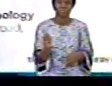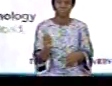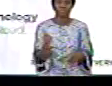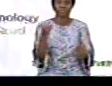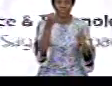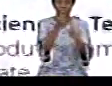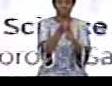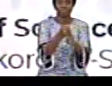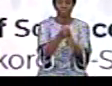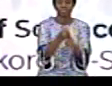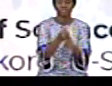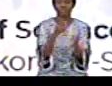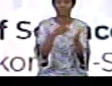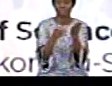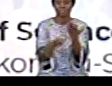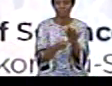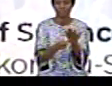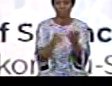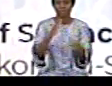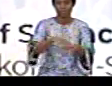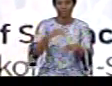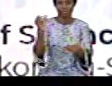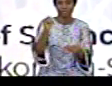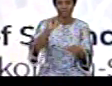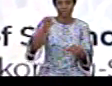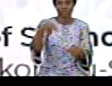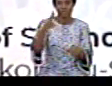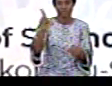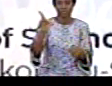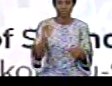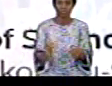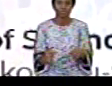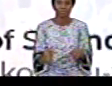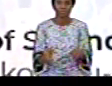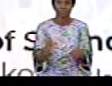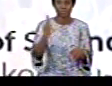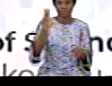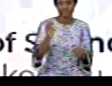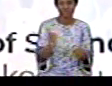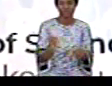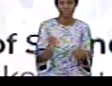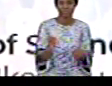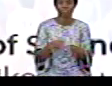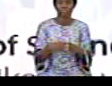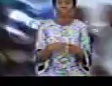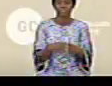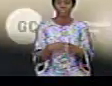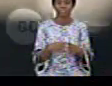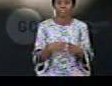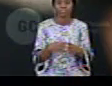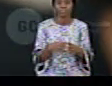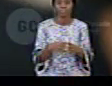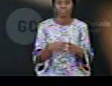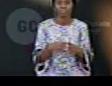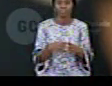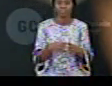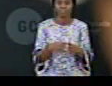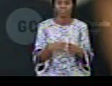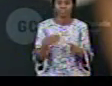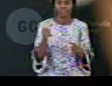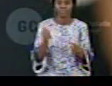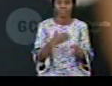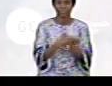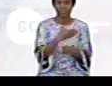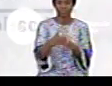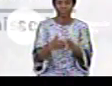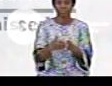academy saturday july 30 all 600 hours gmt packaged on the global scale a total package by the